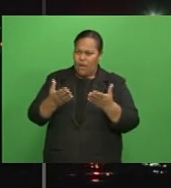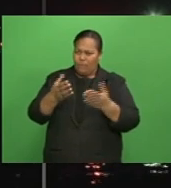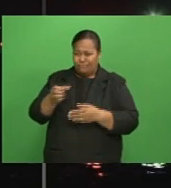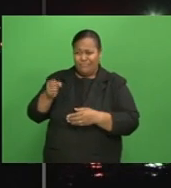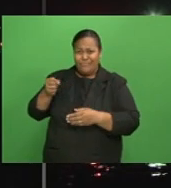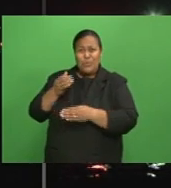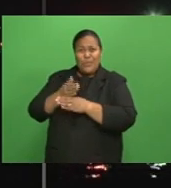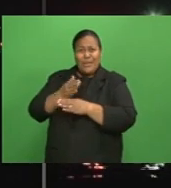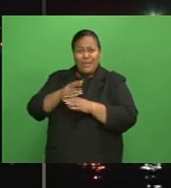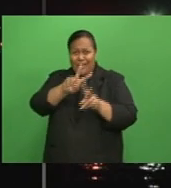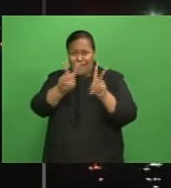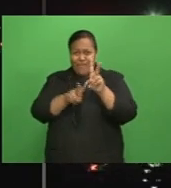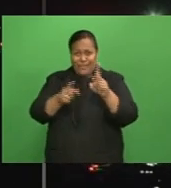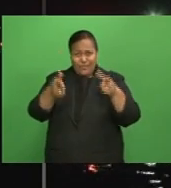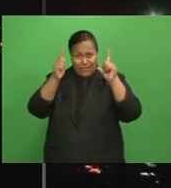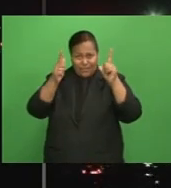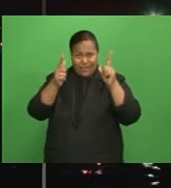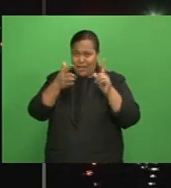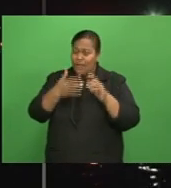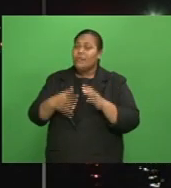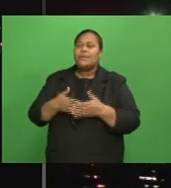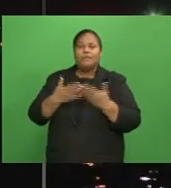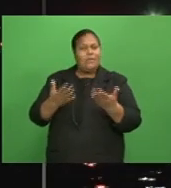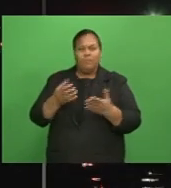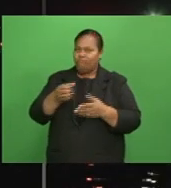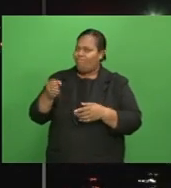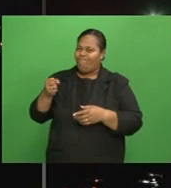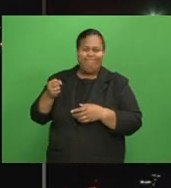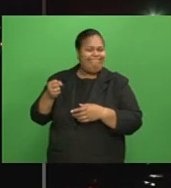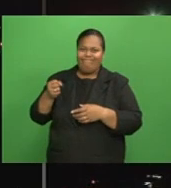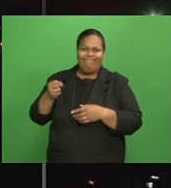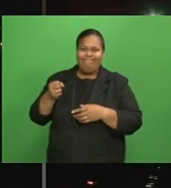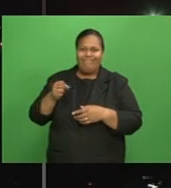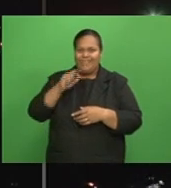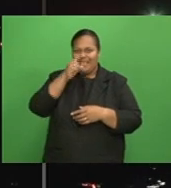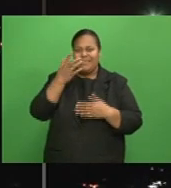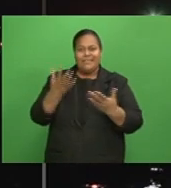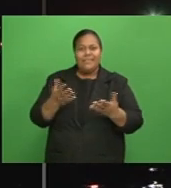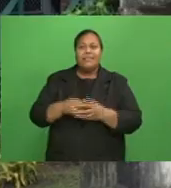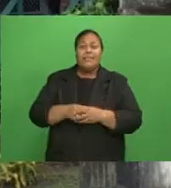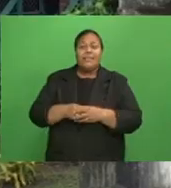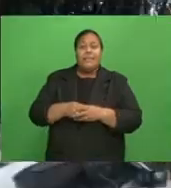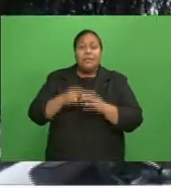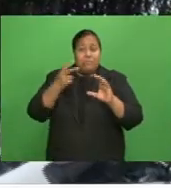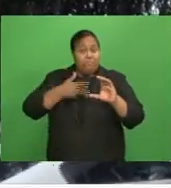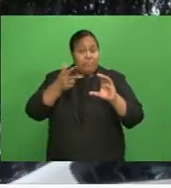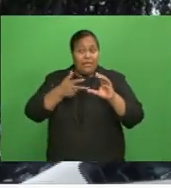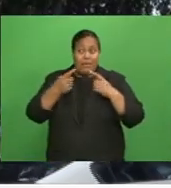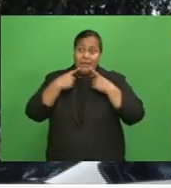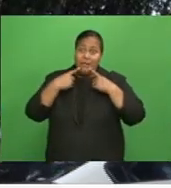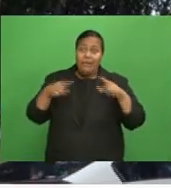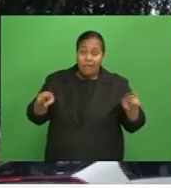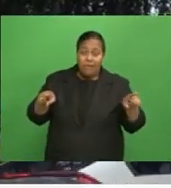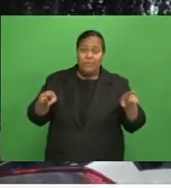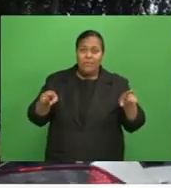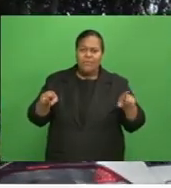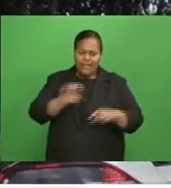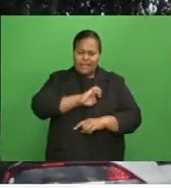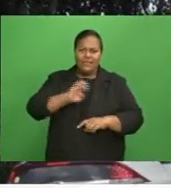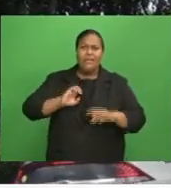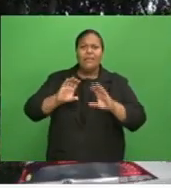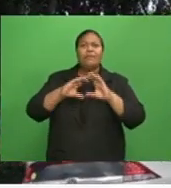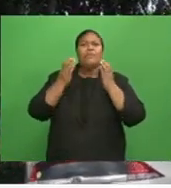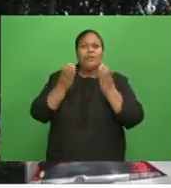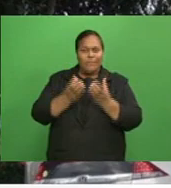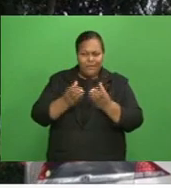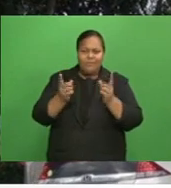Vice-Chancellor Professor Paul Aluwalia. A media release from the Council states that having considered the decision by the Executive Committee, it